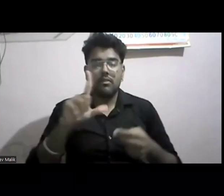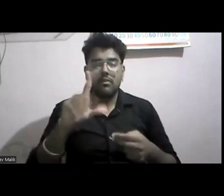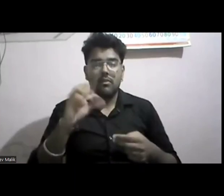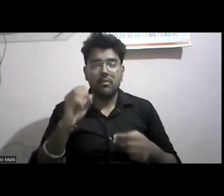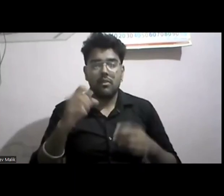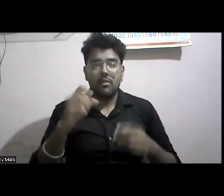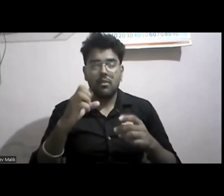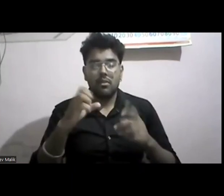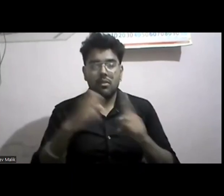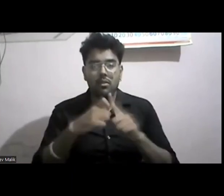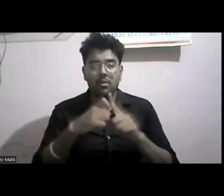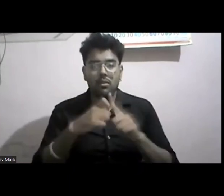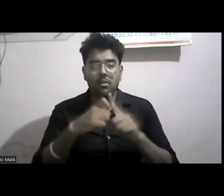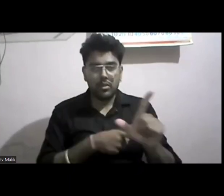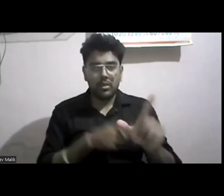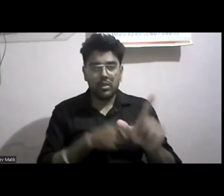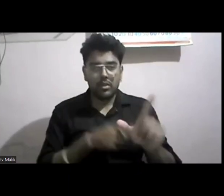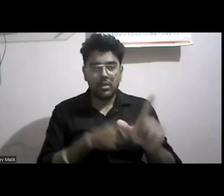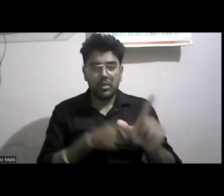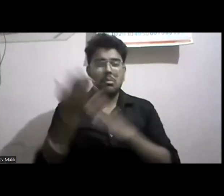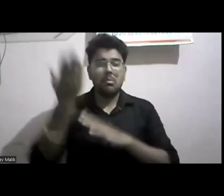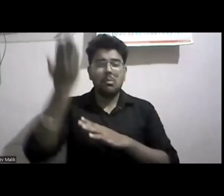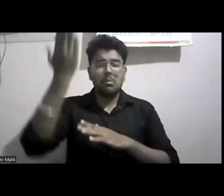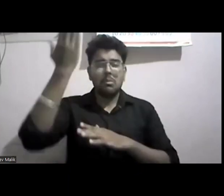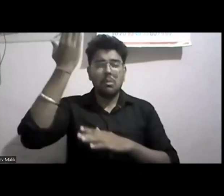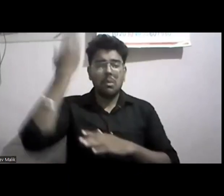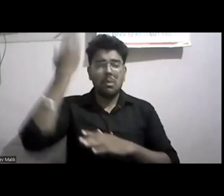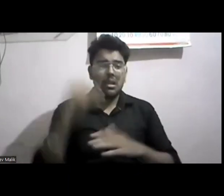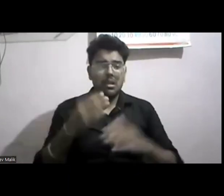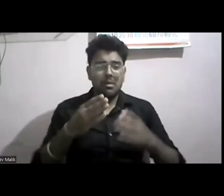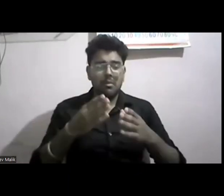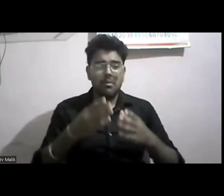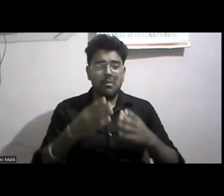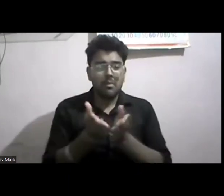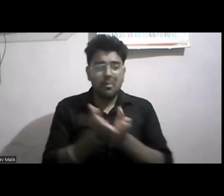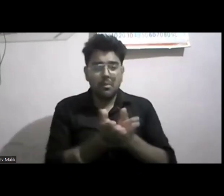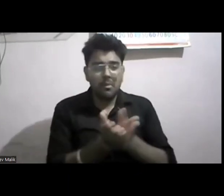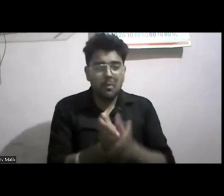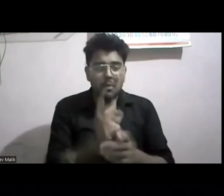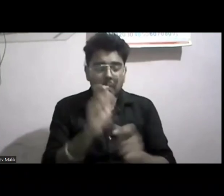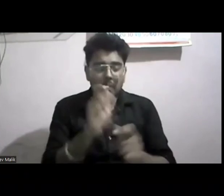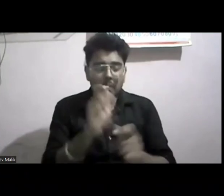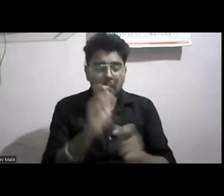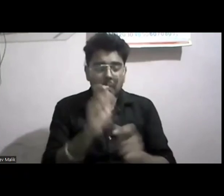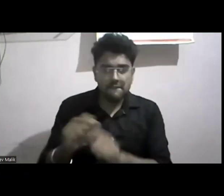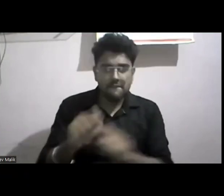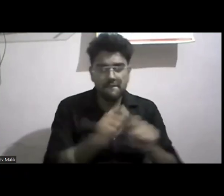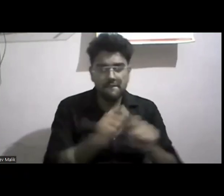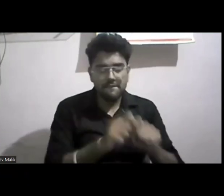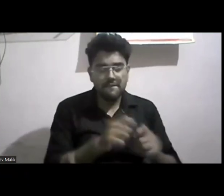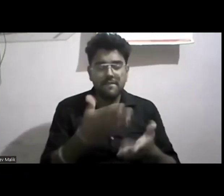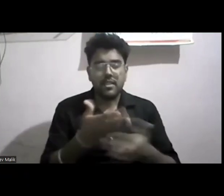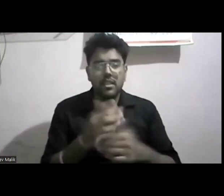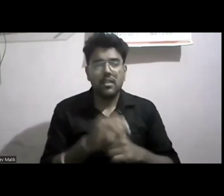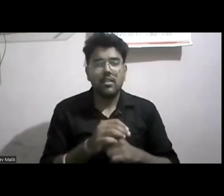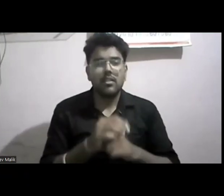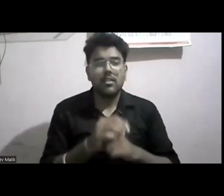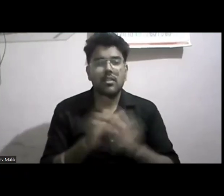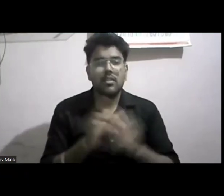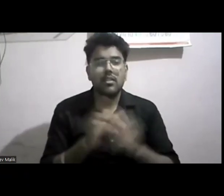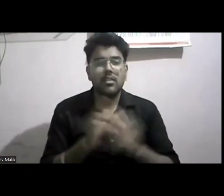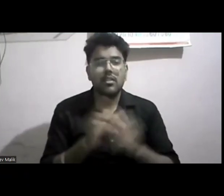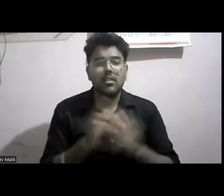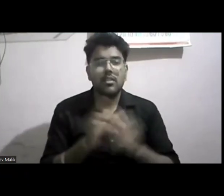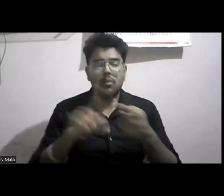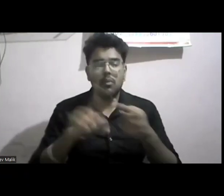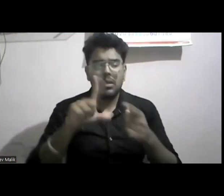based on this ancient boat maker from old Norway. So there are many